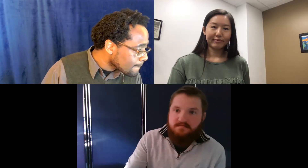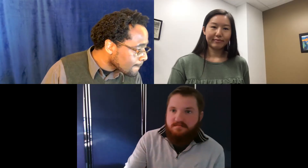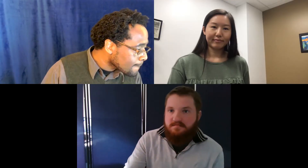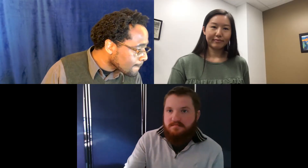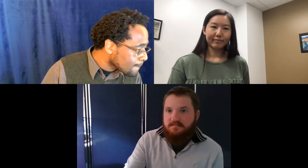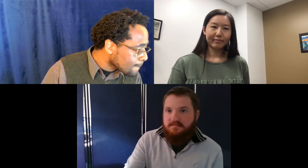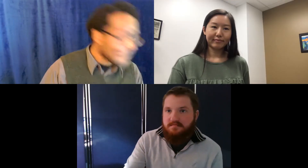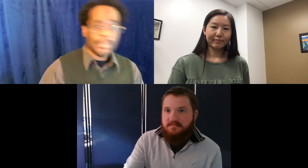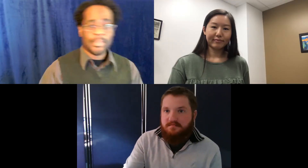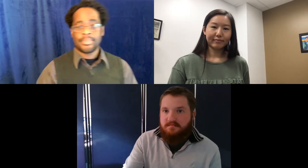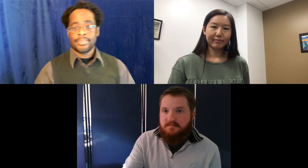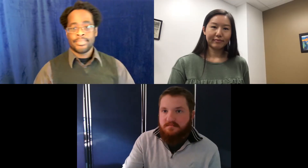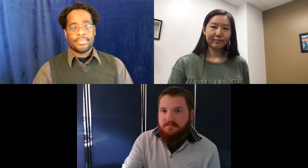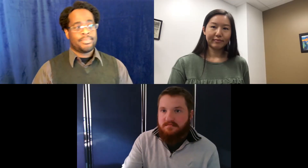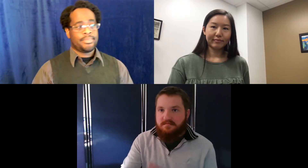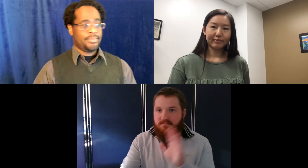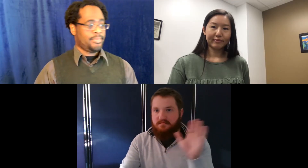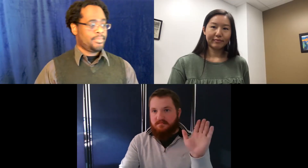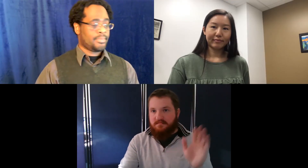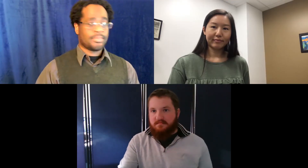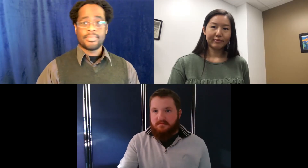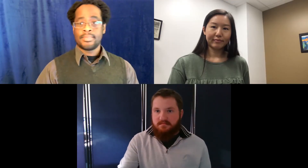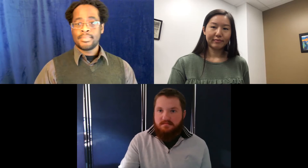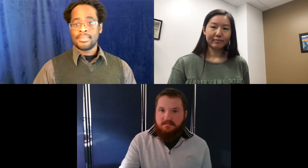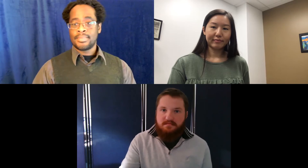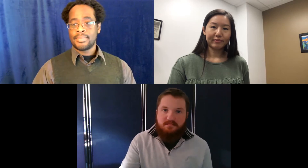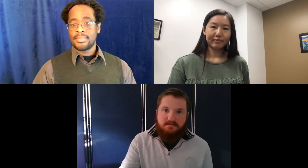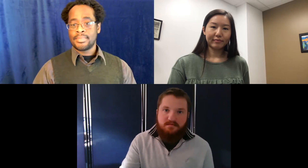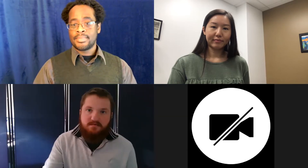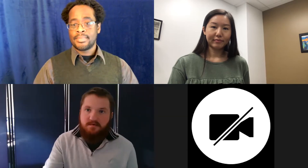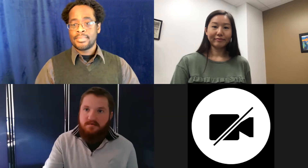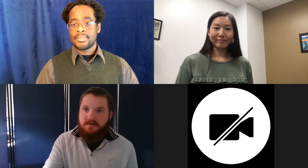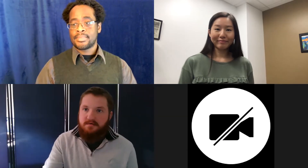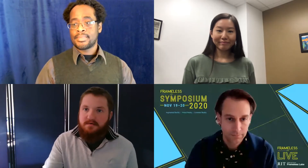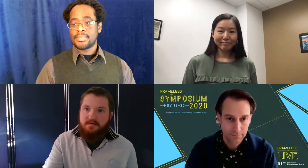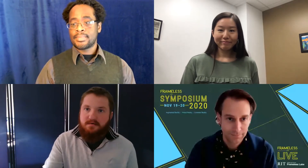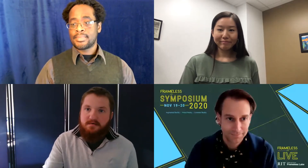will be provided in the chat also. Thank you.